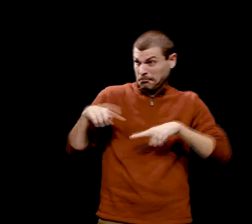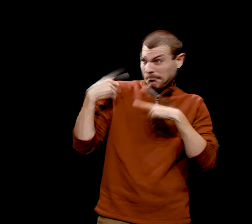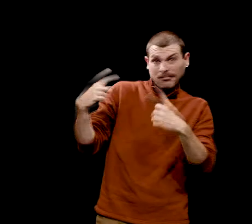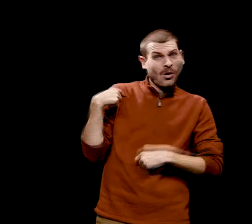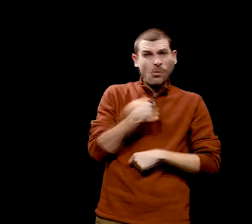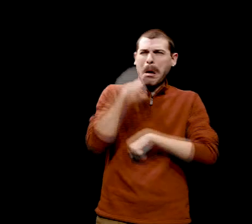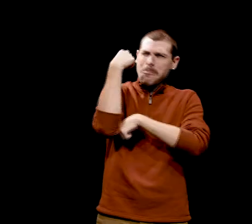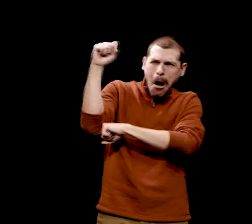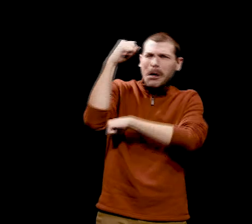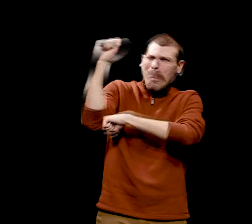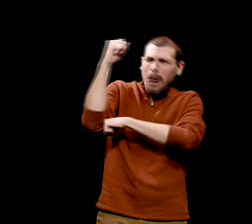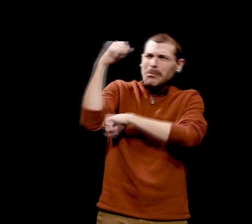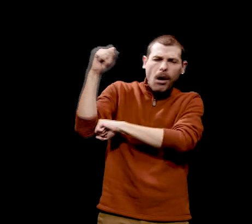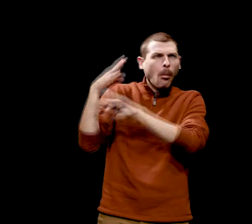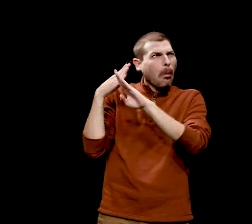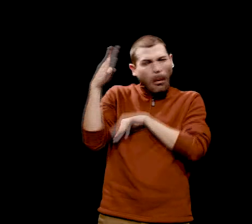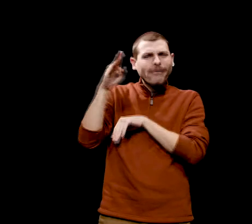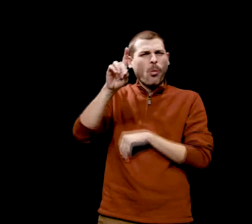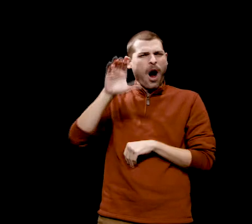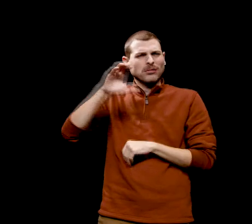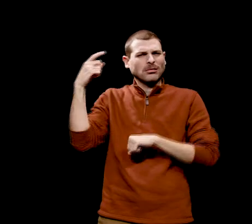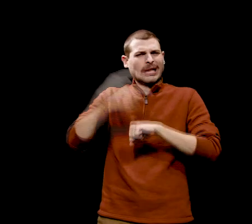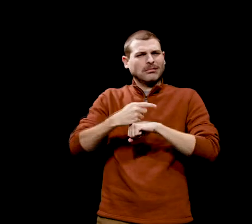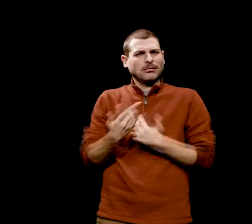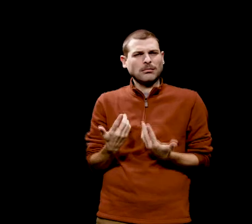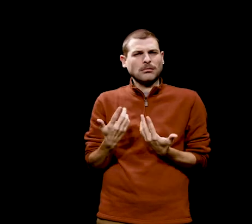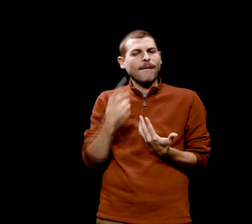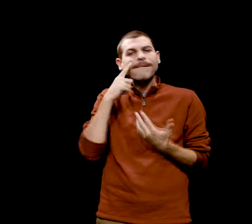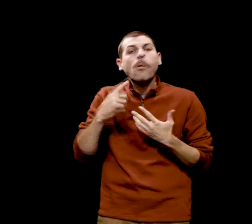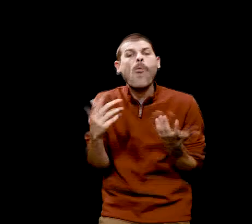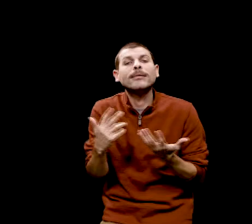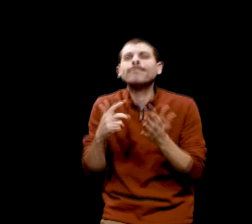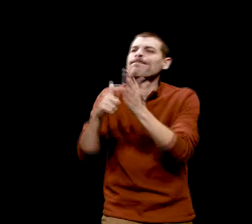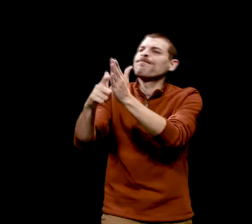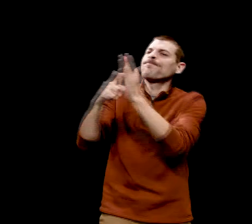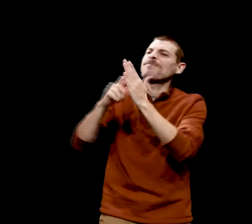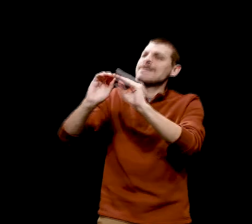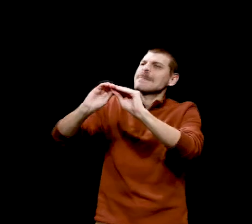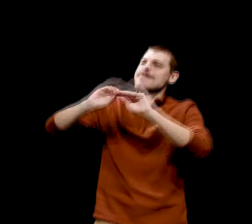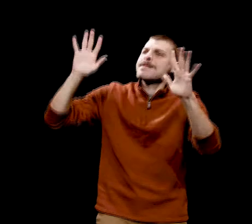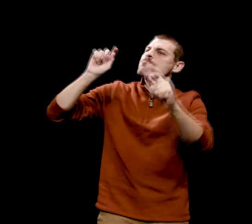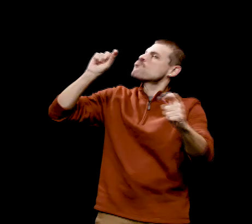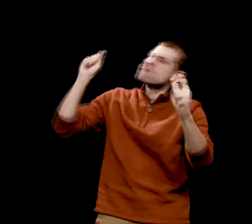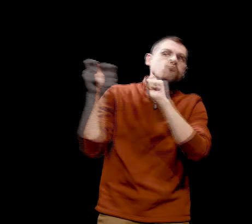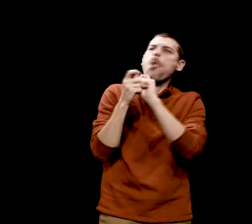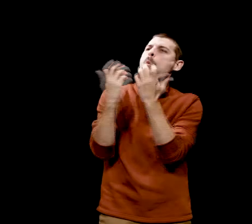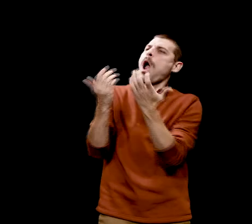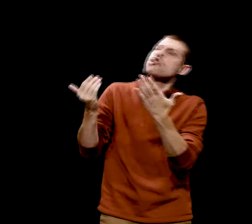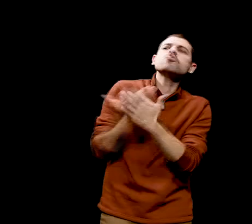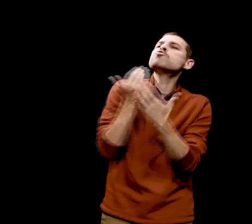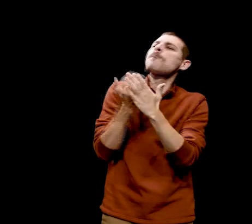for Black liberation and racial justice, people on the streets have made clear demands for reimagining public safety. What are